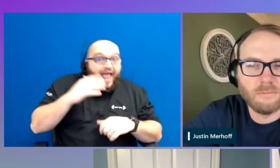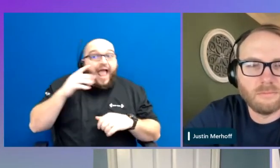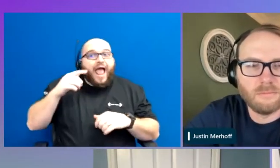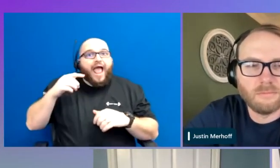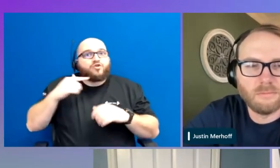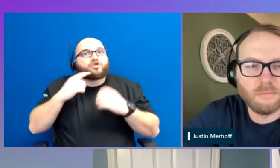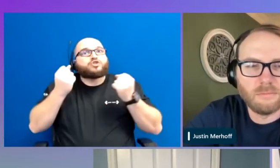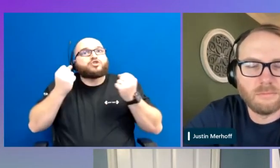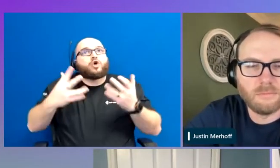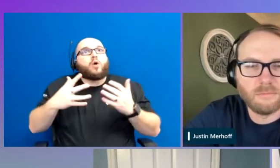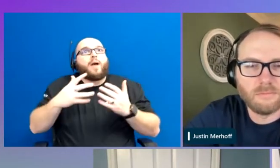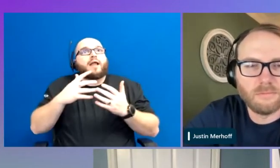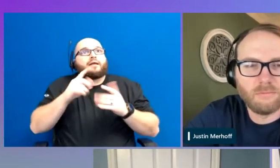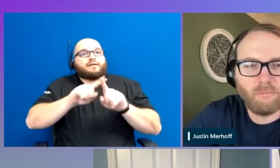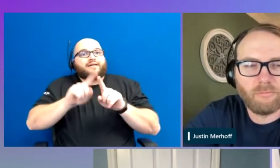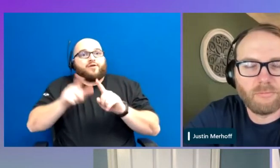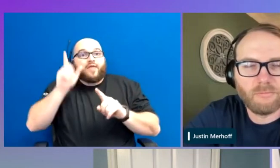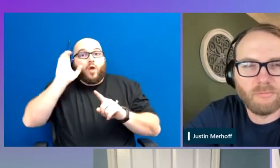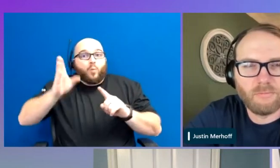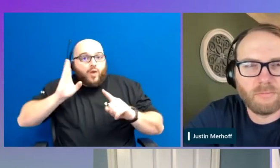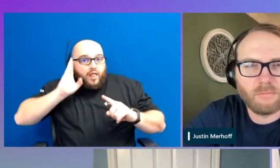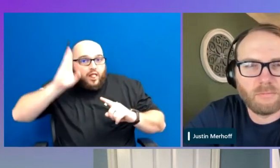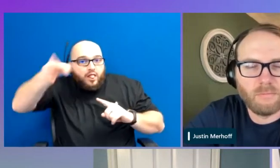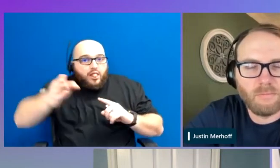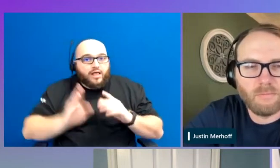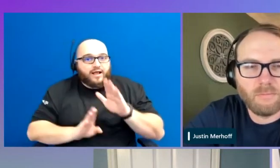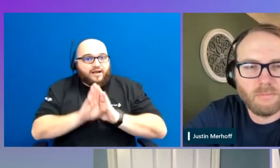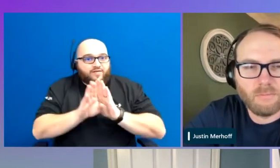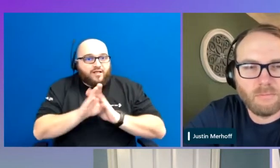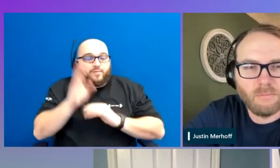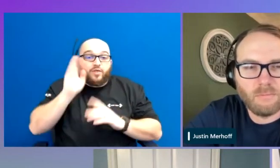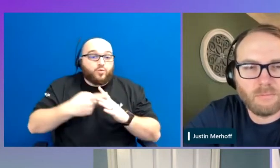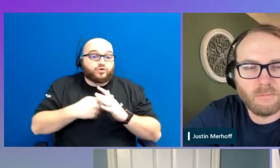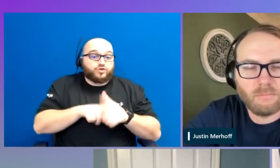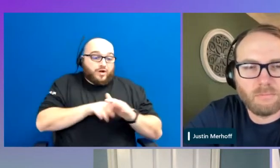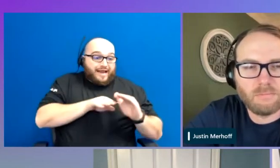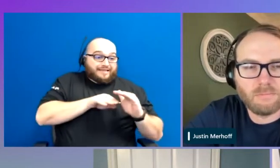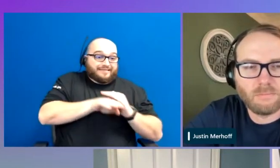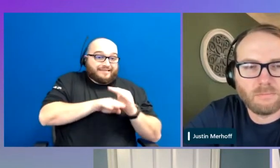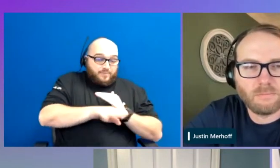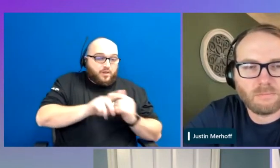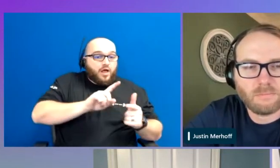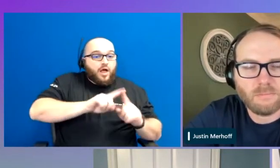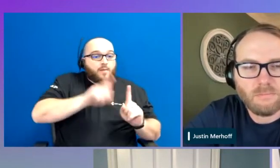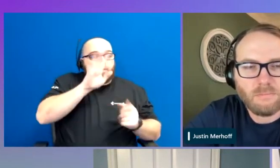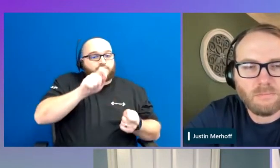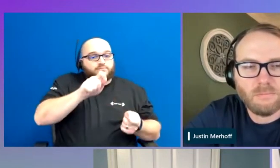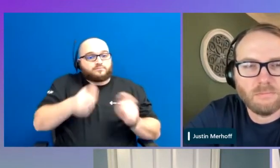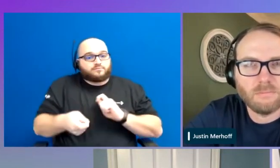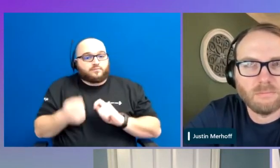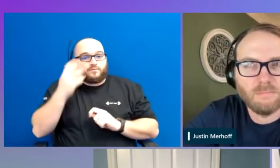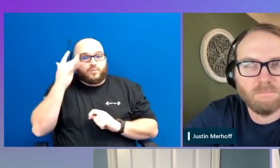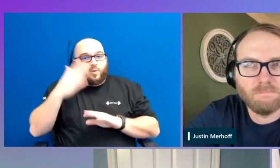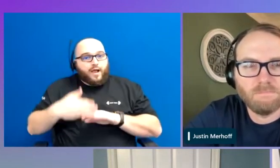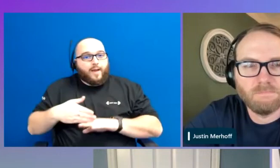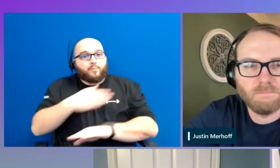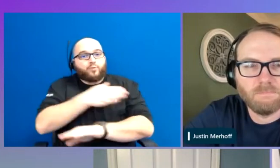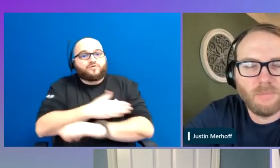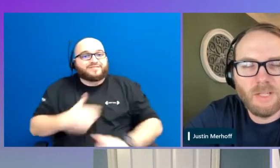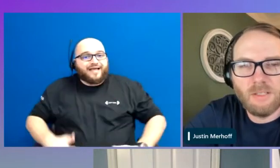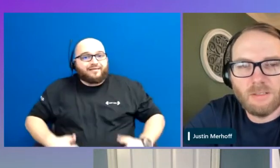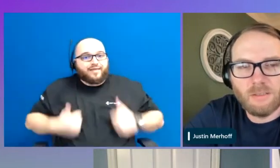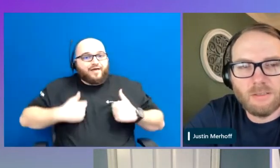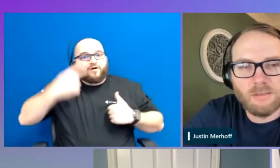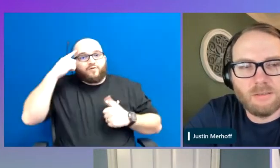be they're going to start out as accessibility tools, but will be adapted because they make life better for everybody.